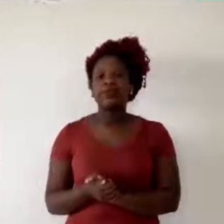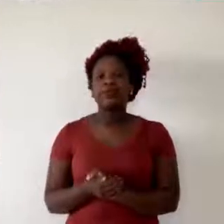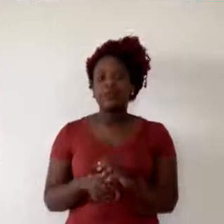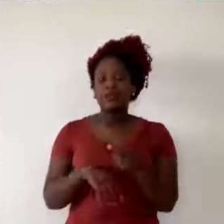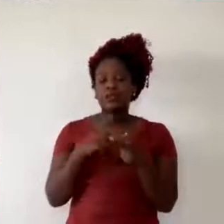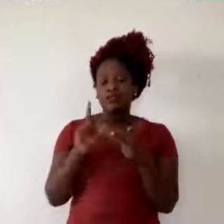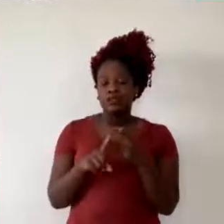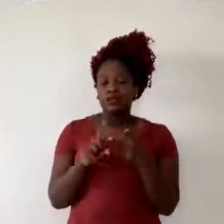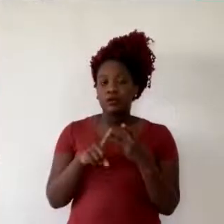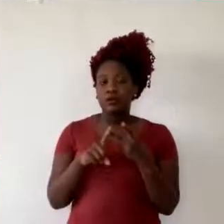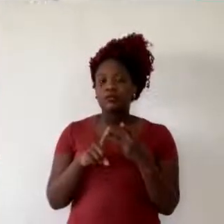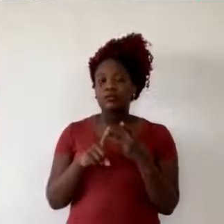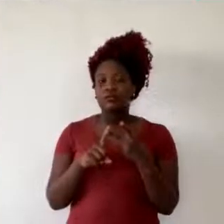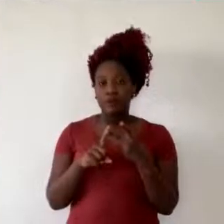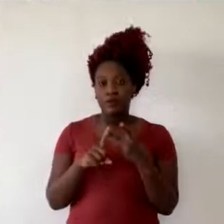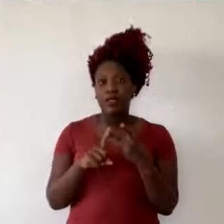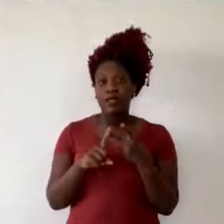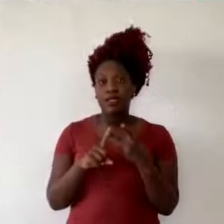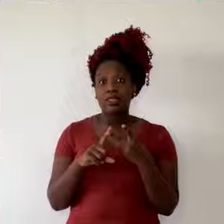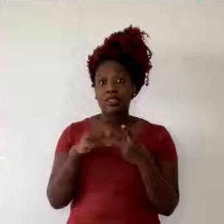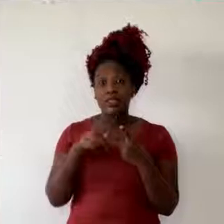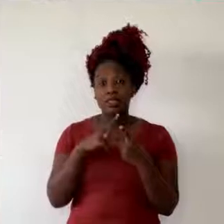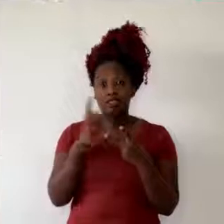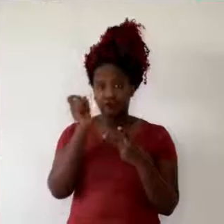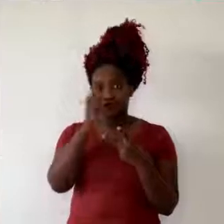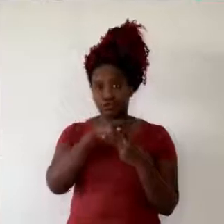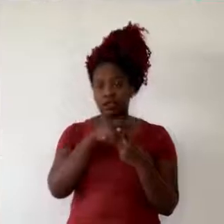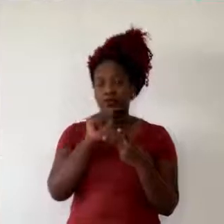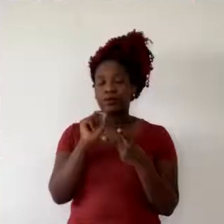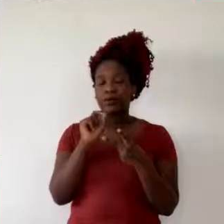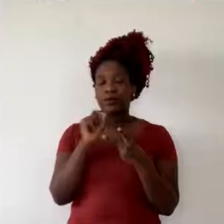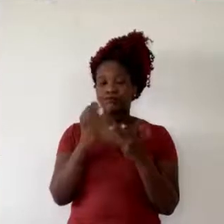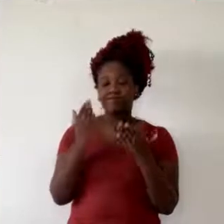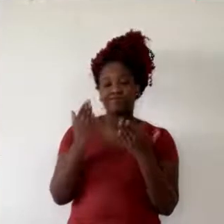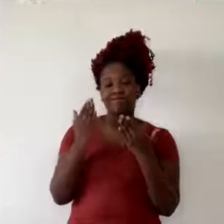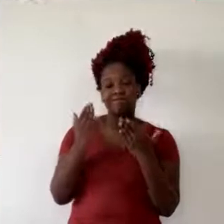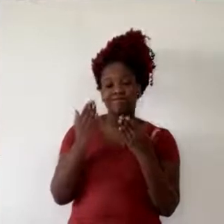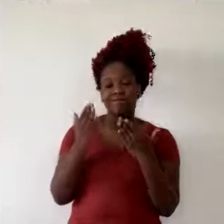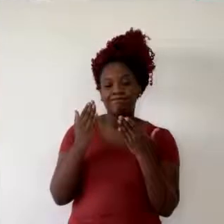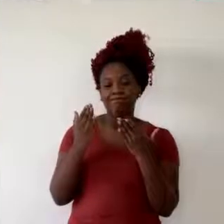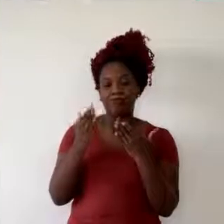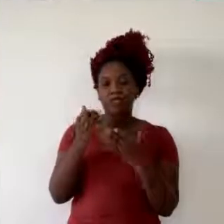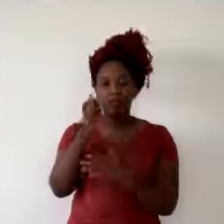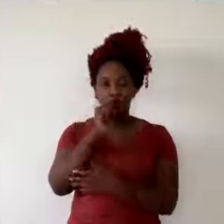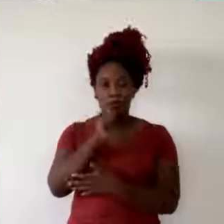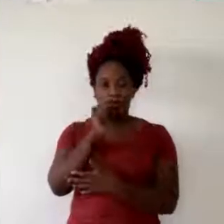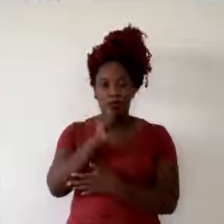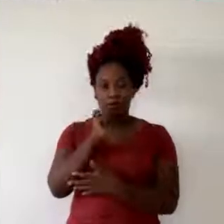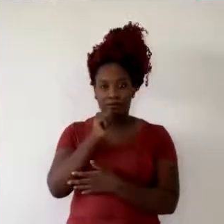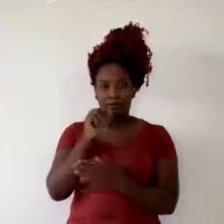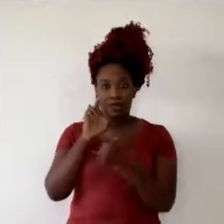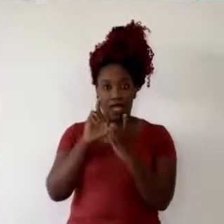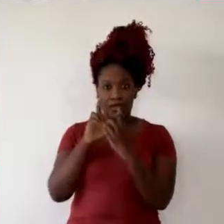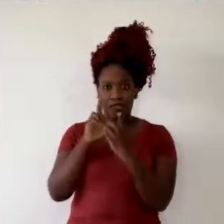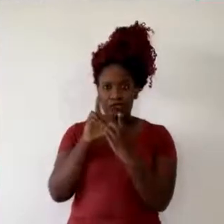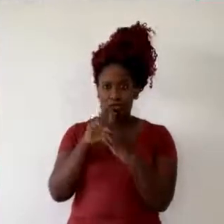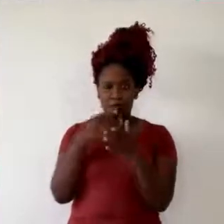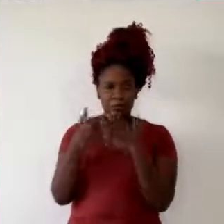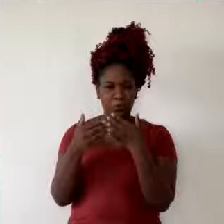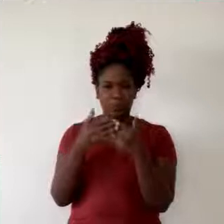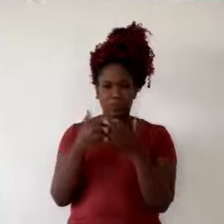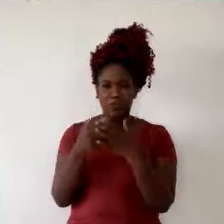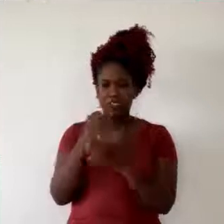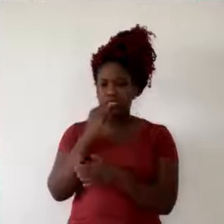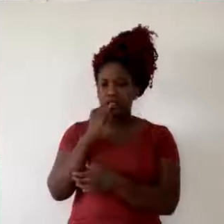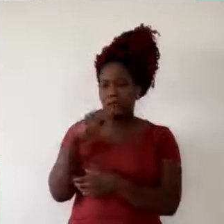very important is the mistrust of women in this